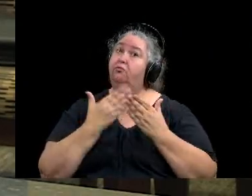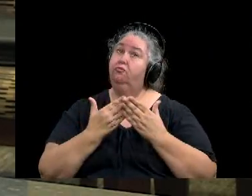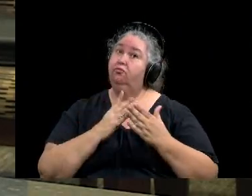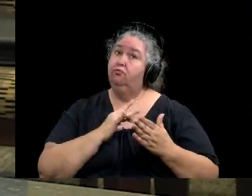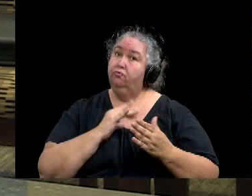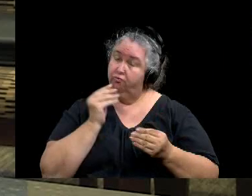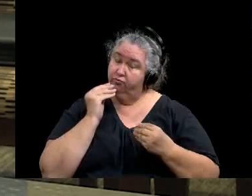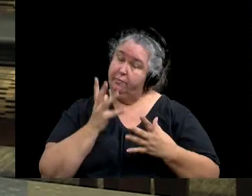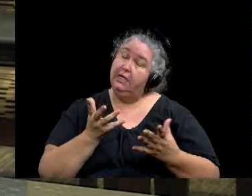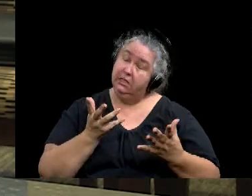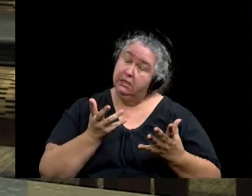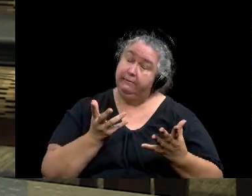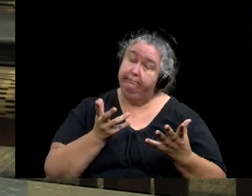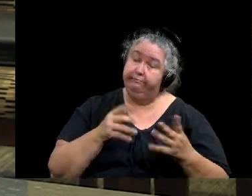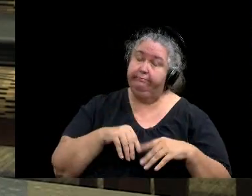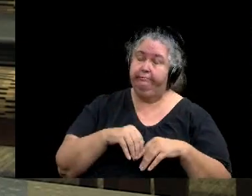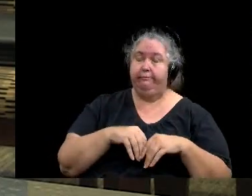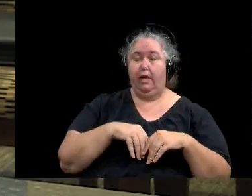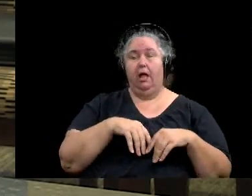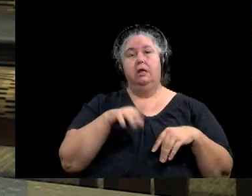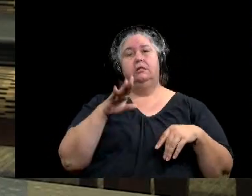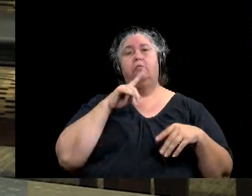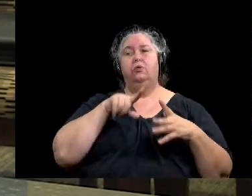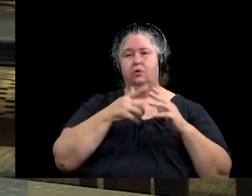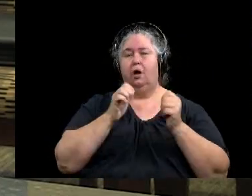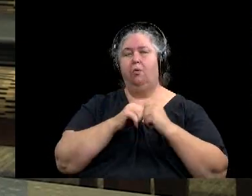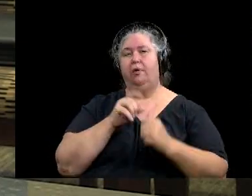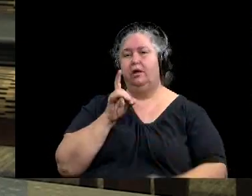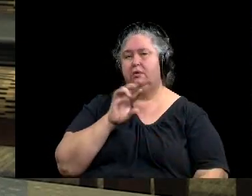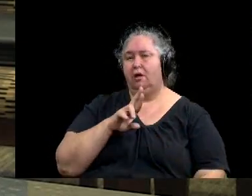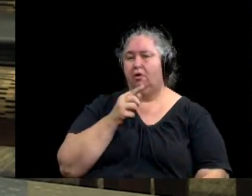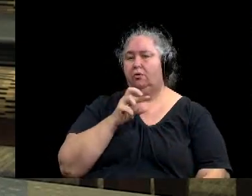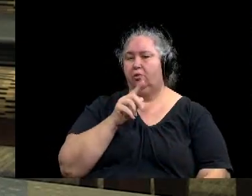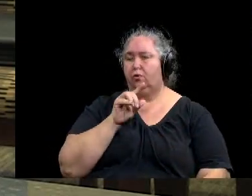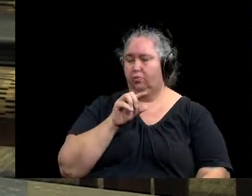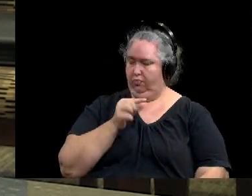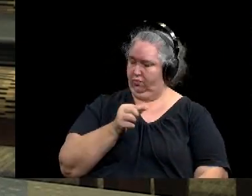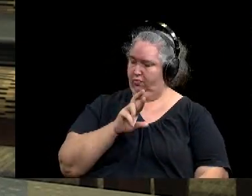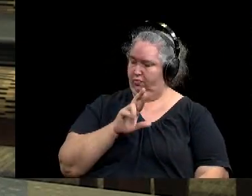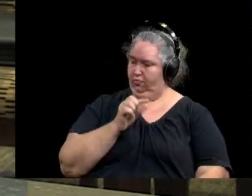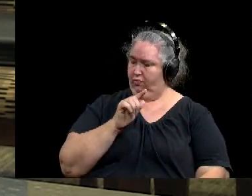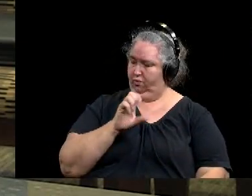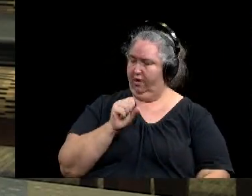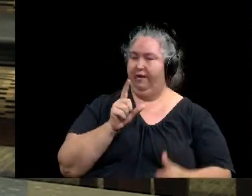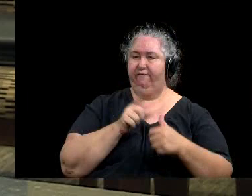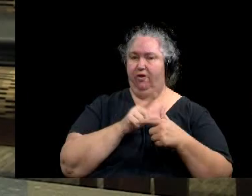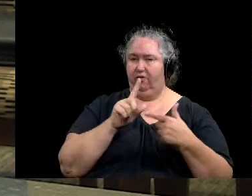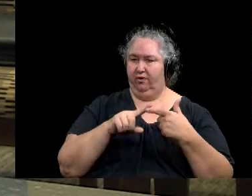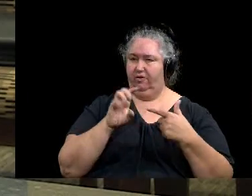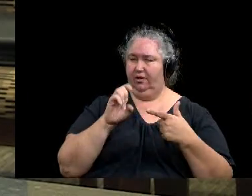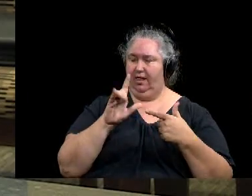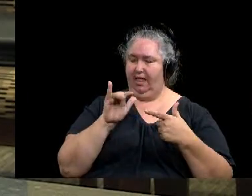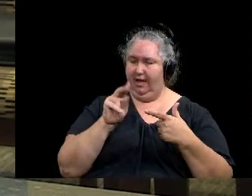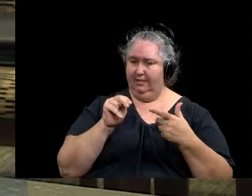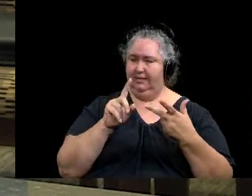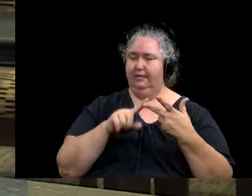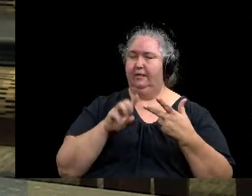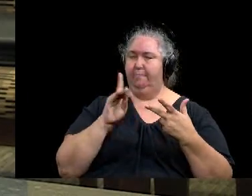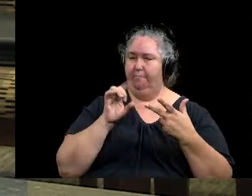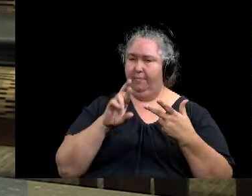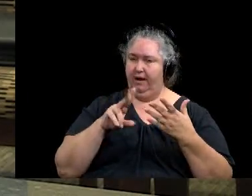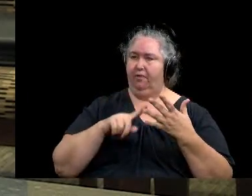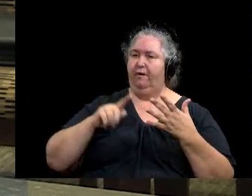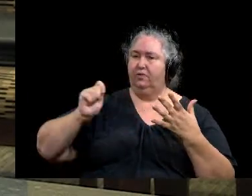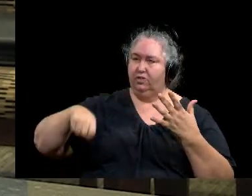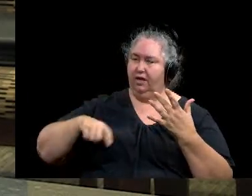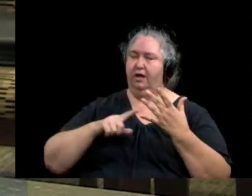going to start off with our opening comments. We'll go in the order of Dr. Griggs first, Dr. Eliason, then Dr. Becker, then Judge Felton, and